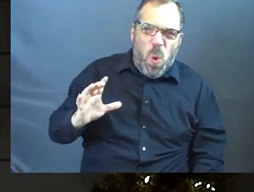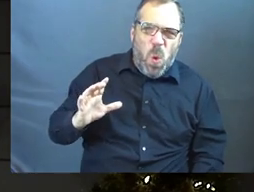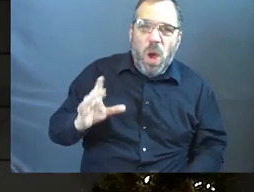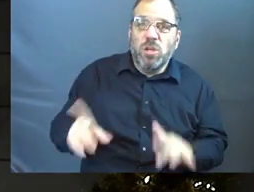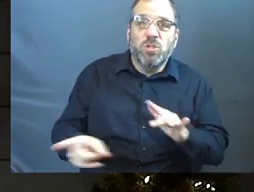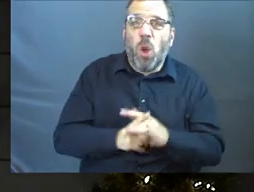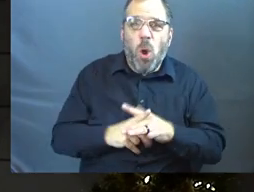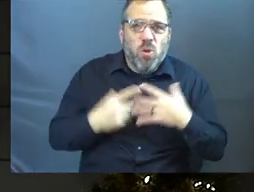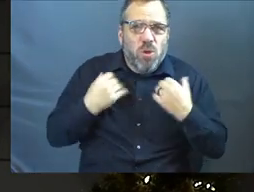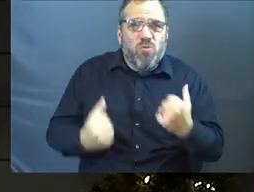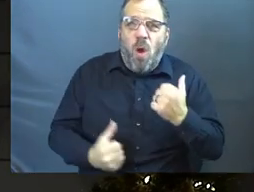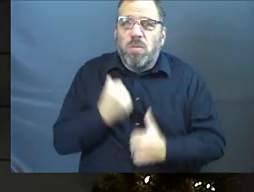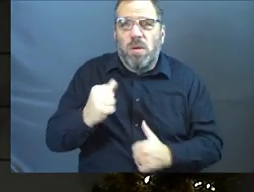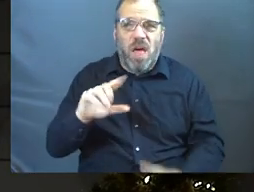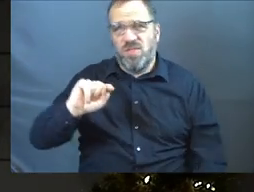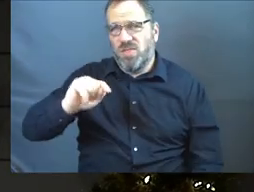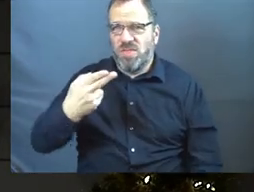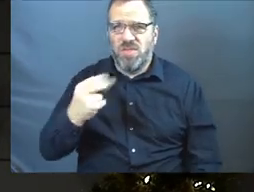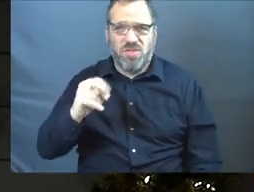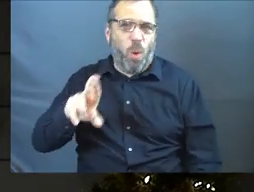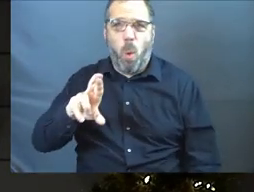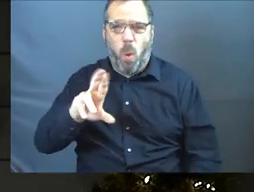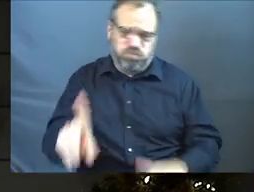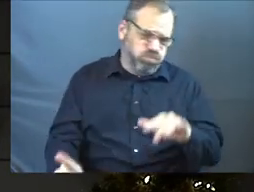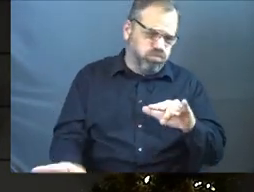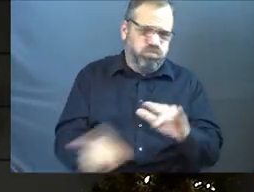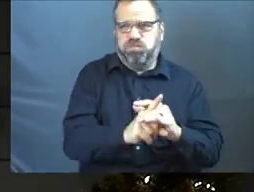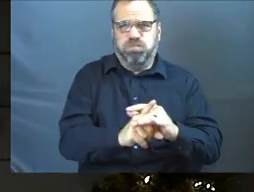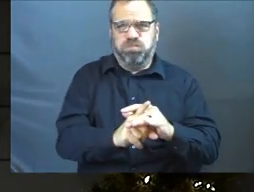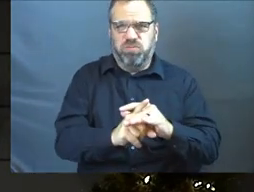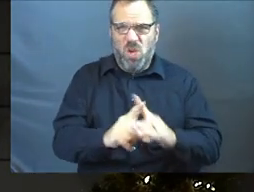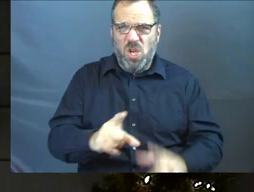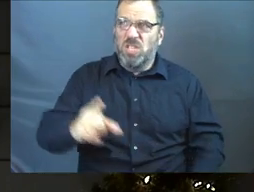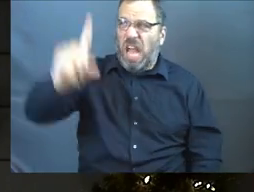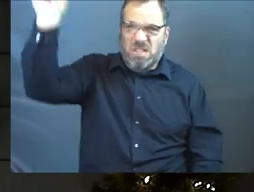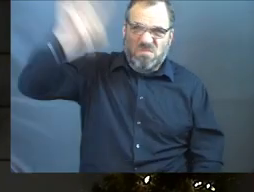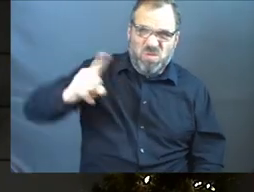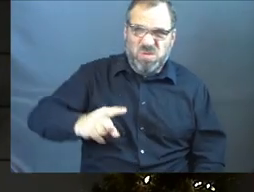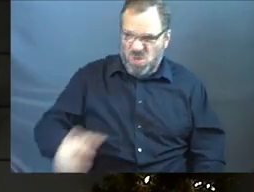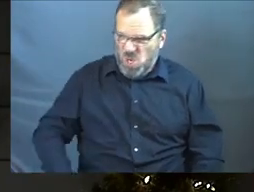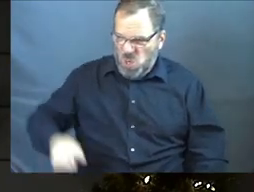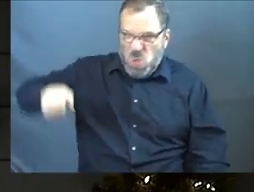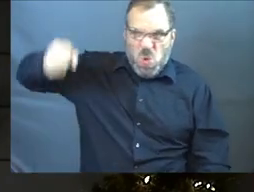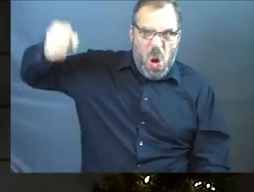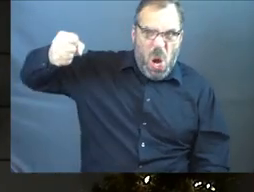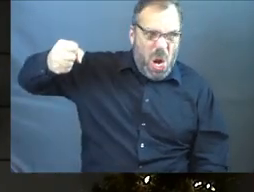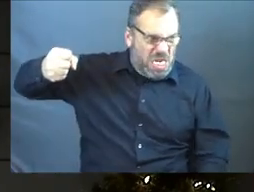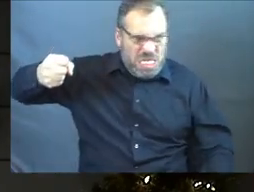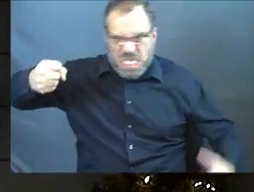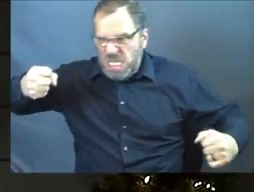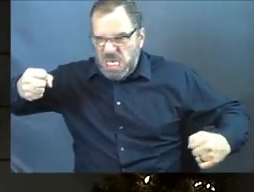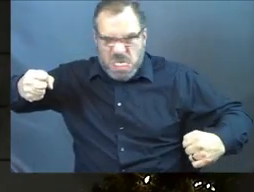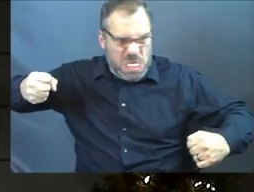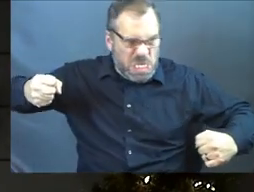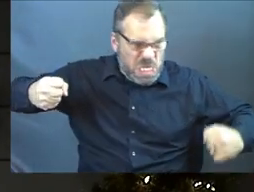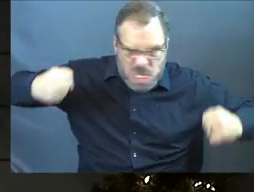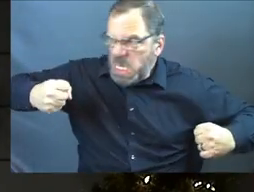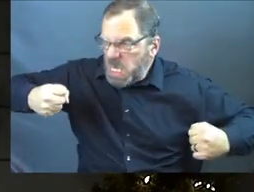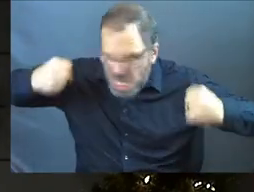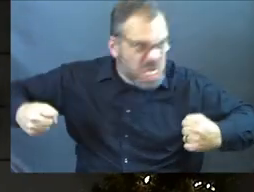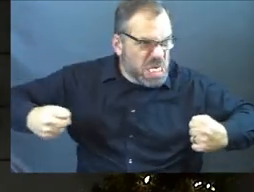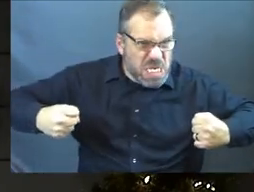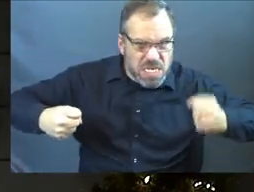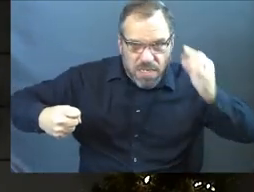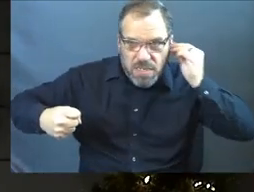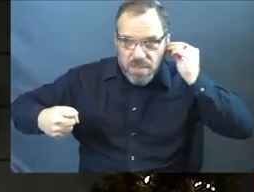sure enough, the strongest Avenger, Thor himself, pops out, right? He's got the lightning and his axe, and he's like, you know, he just all, looks tough, you